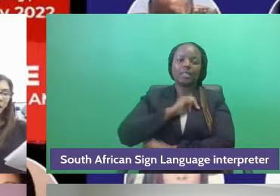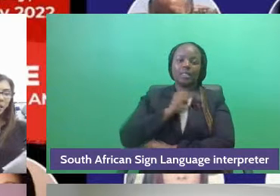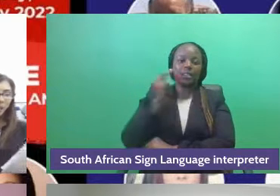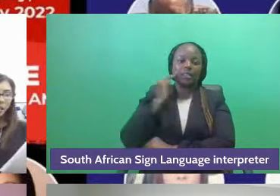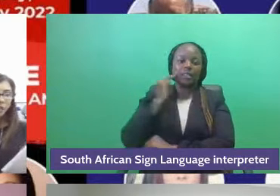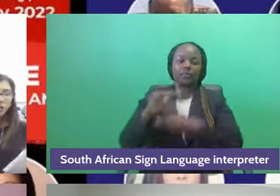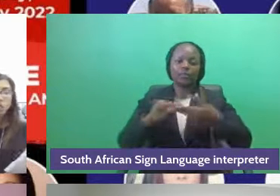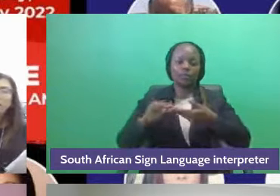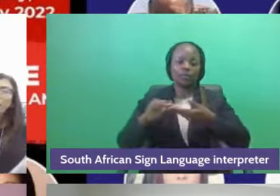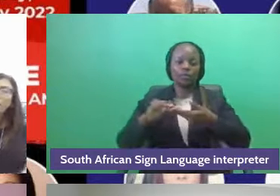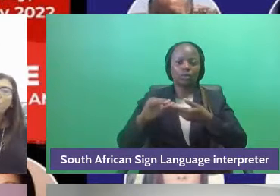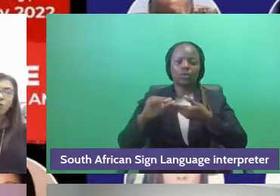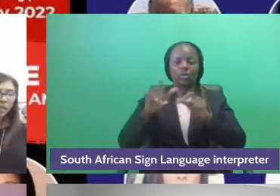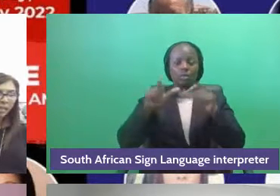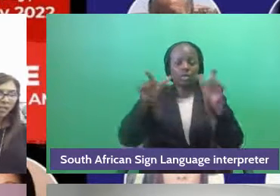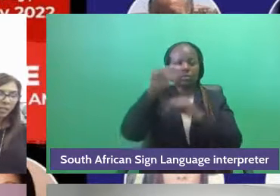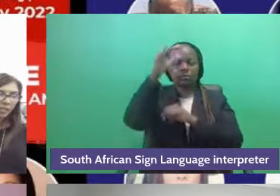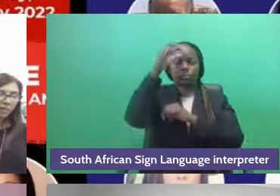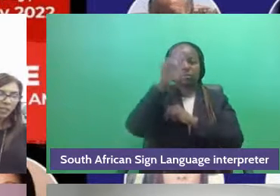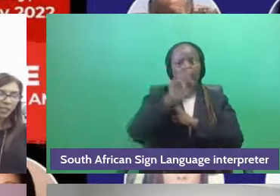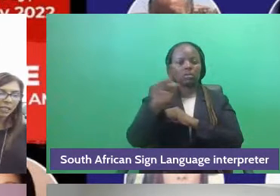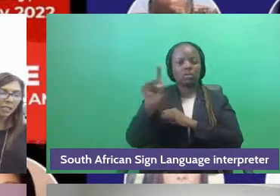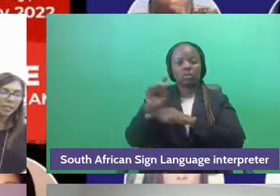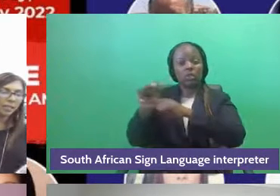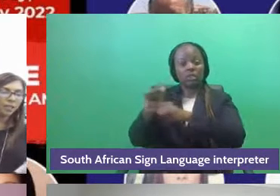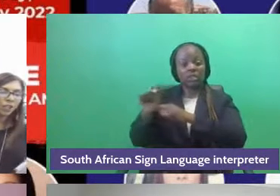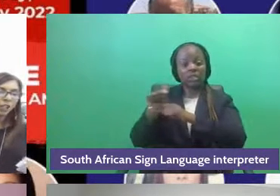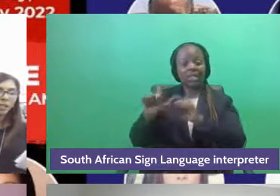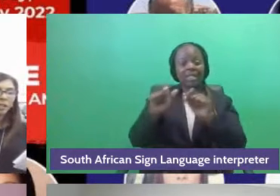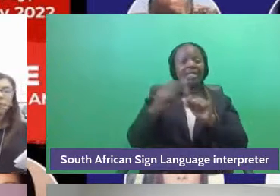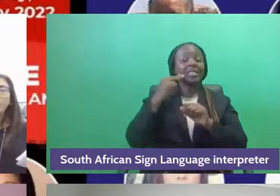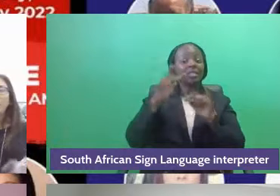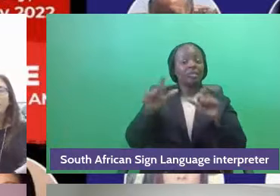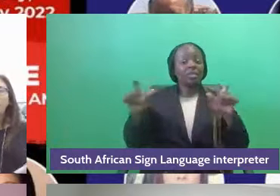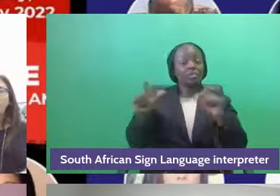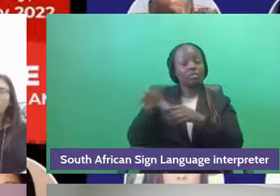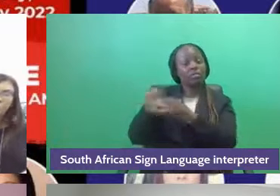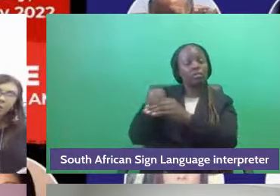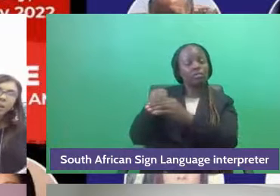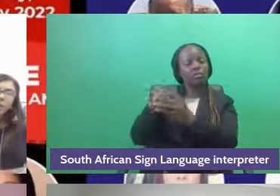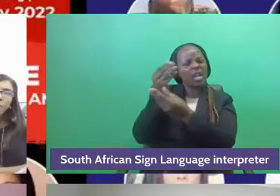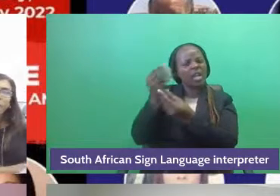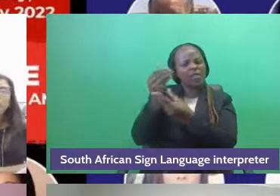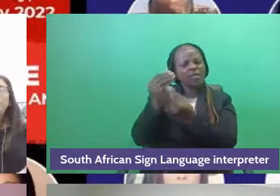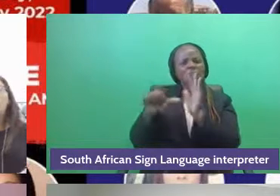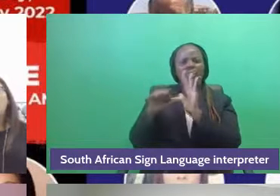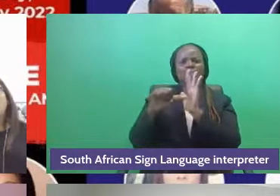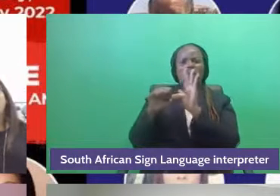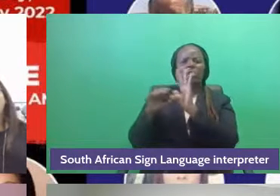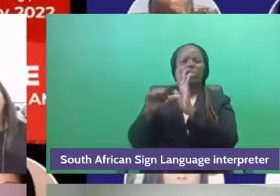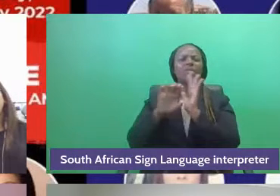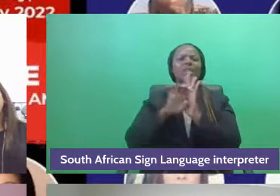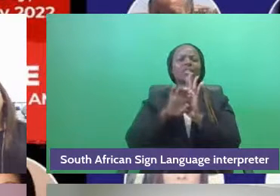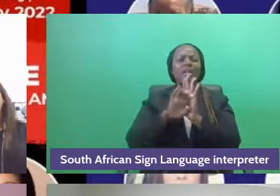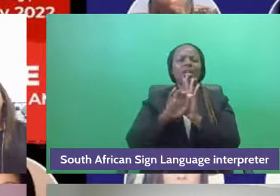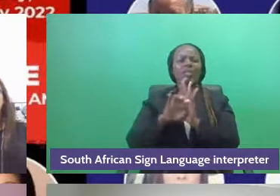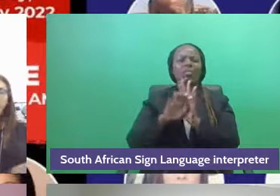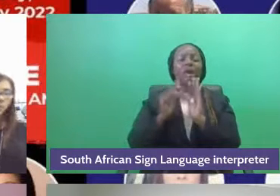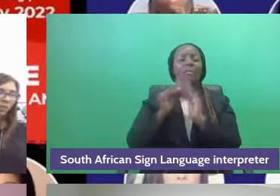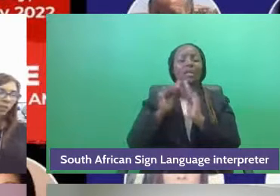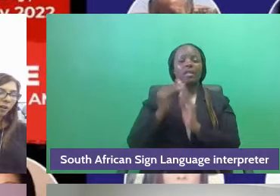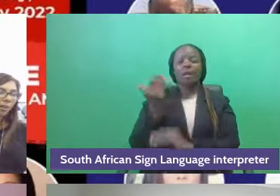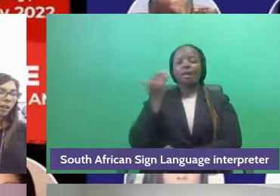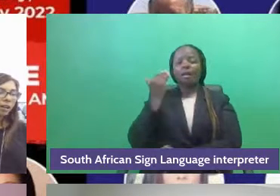experts in their field to now train deaf attendees and share relevant information. For example, our last session, we